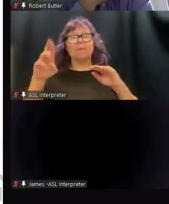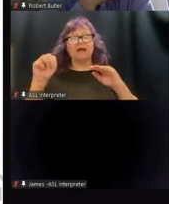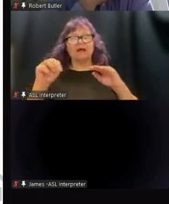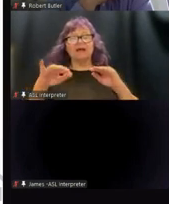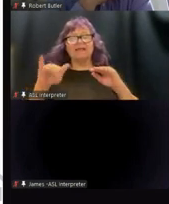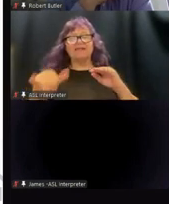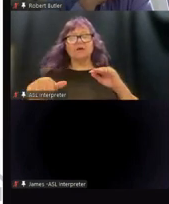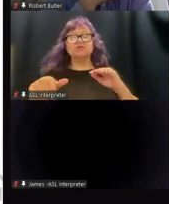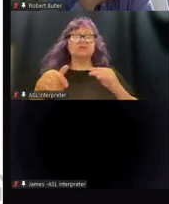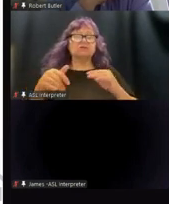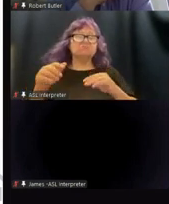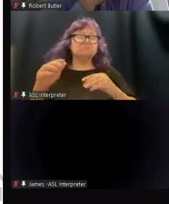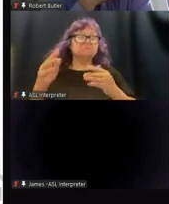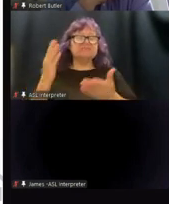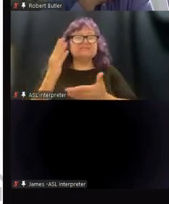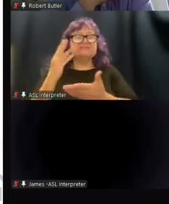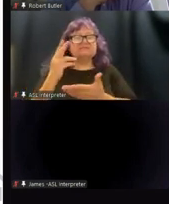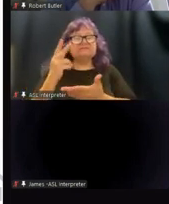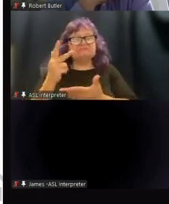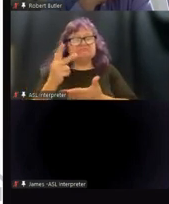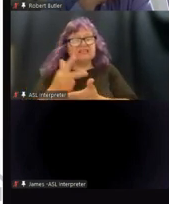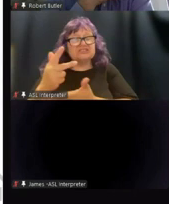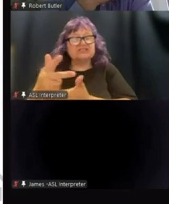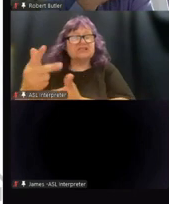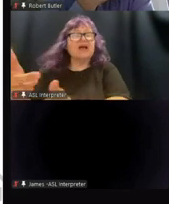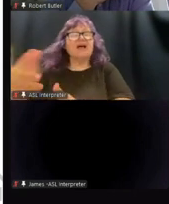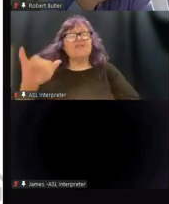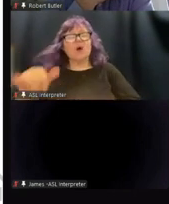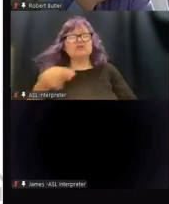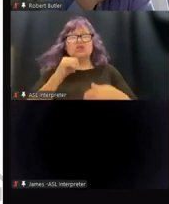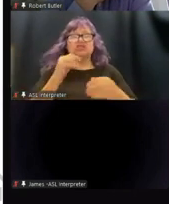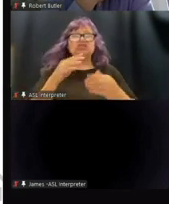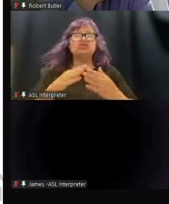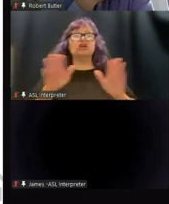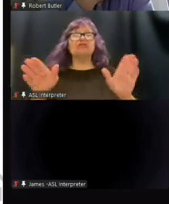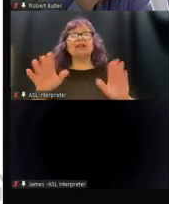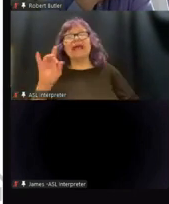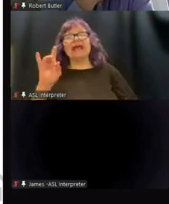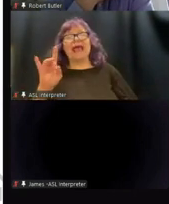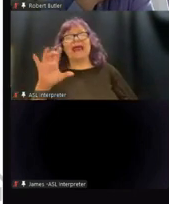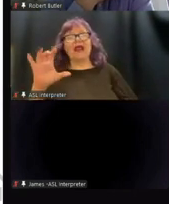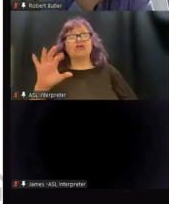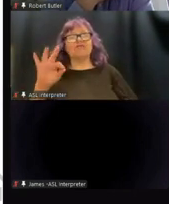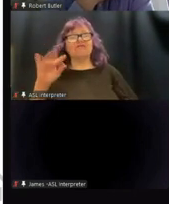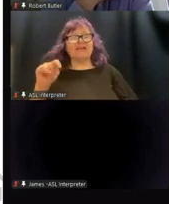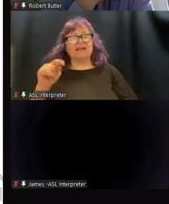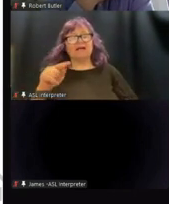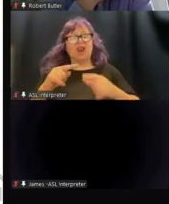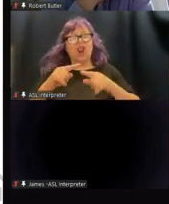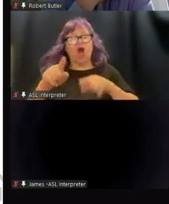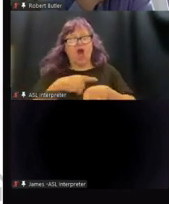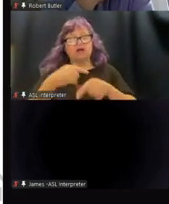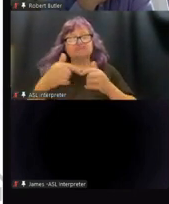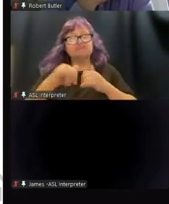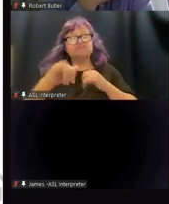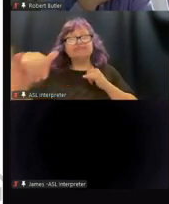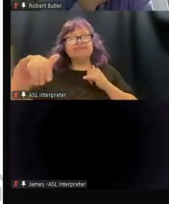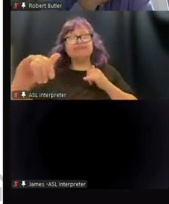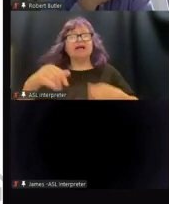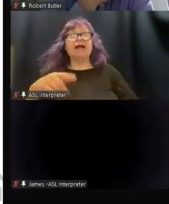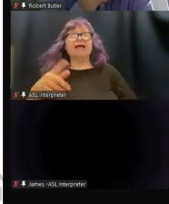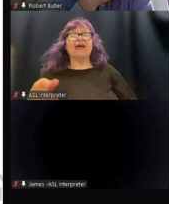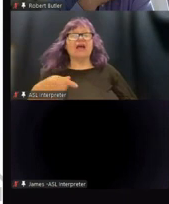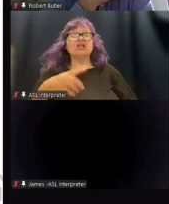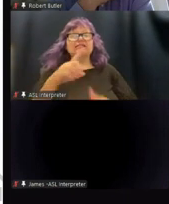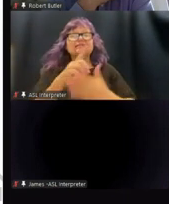south stations. These are platforms that are generally 800 feet in length. They are designed